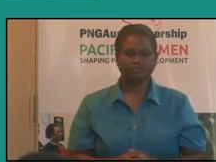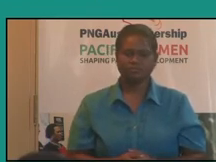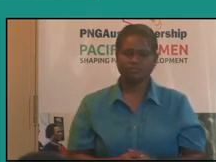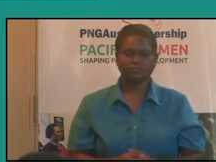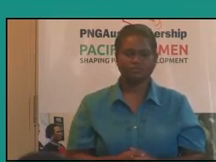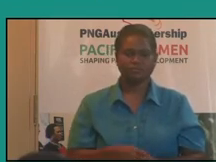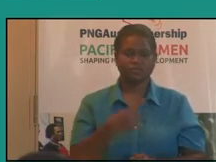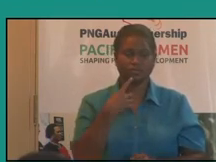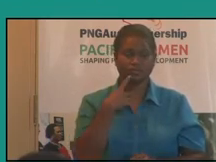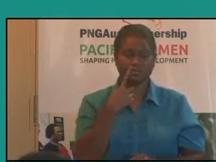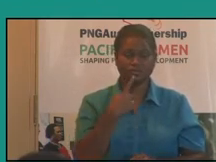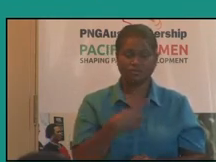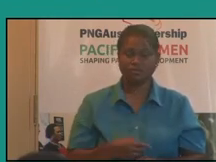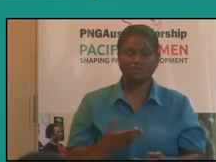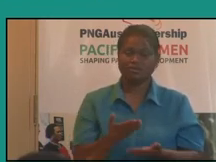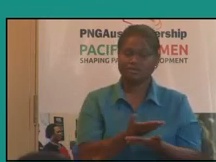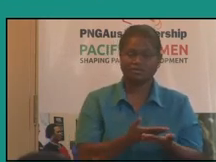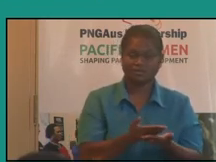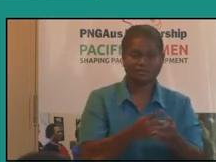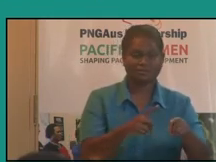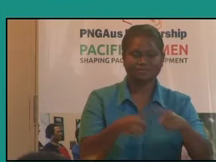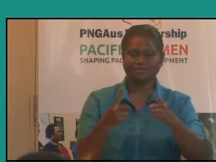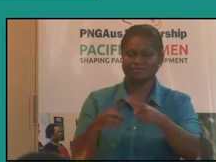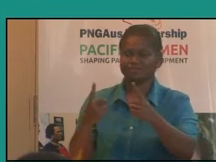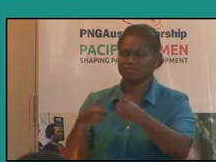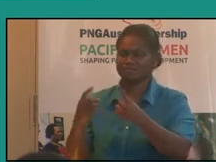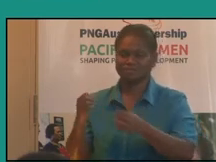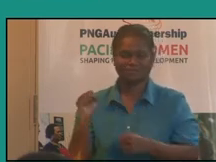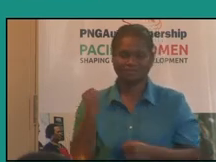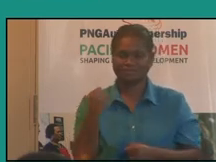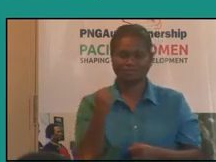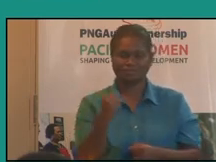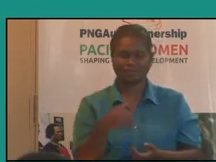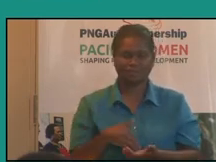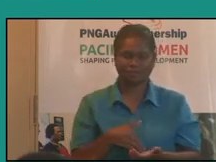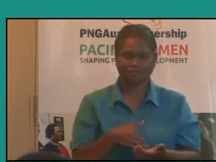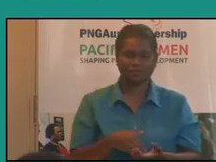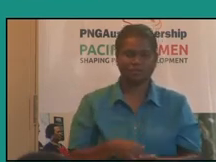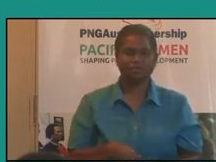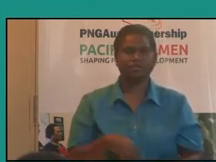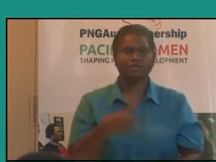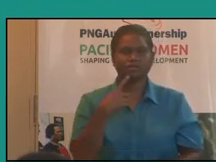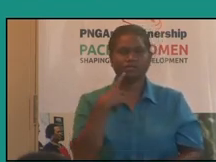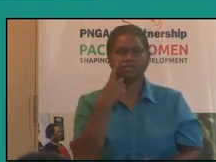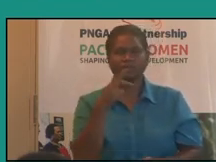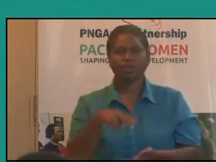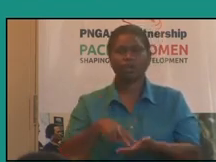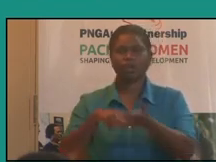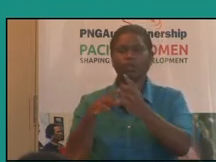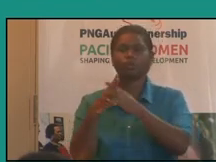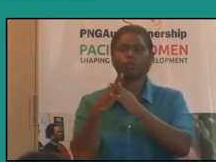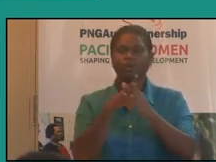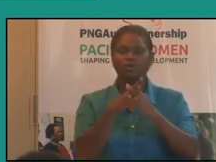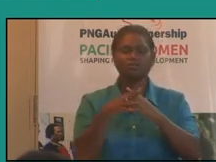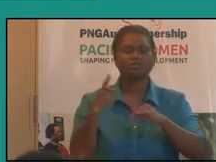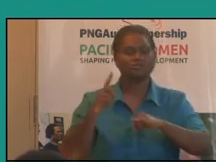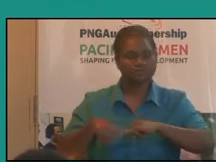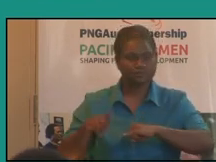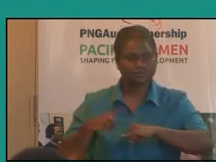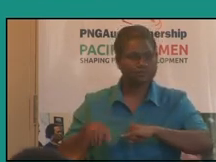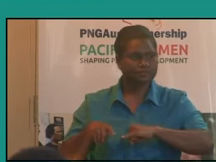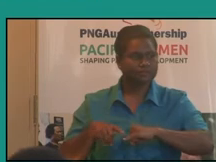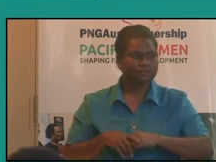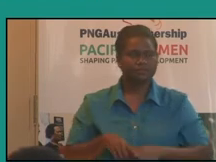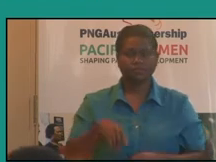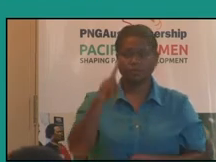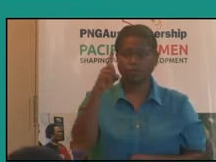anywhere. Let me just close up by just making an observation about the Port Moresby Northwest elections. We had